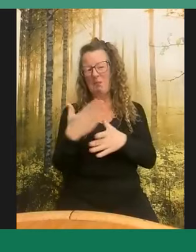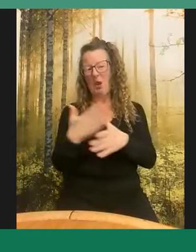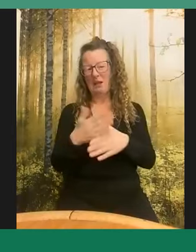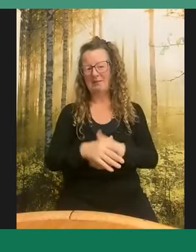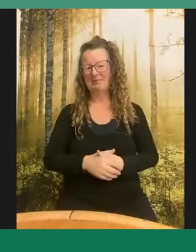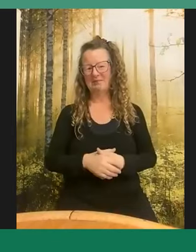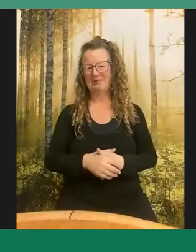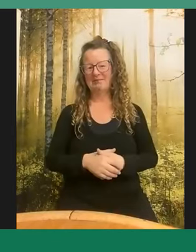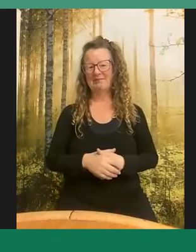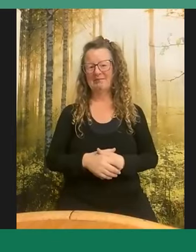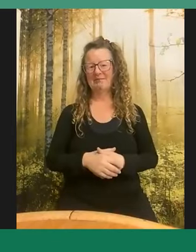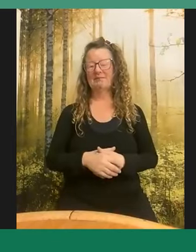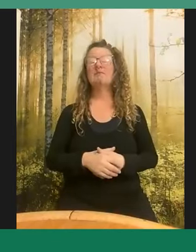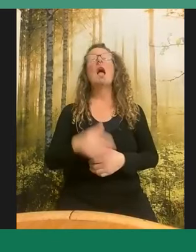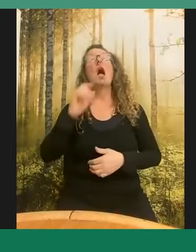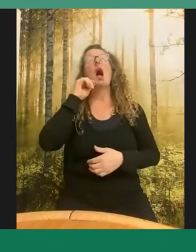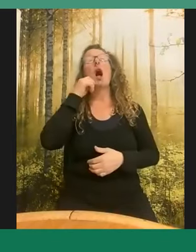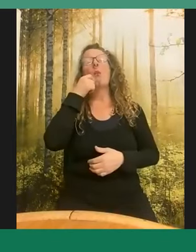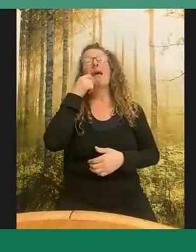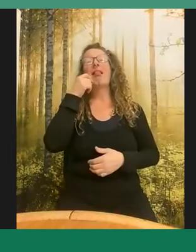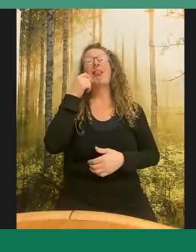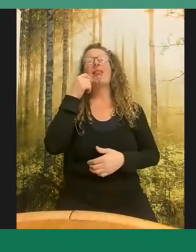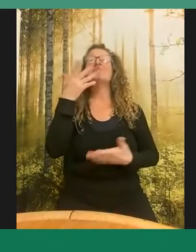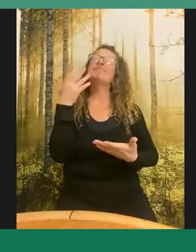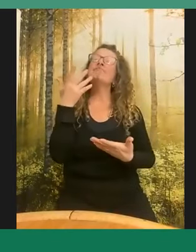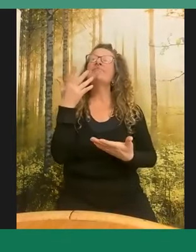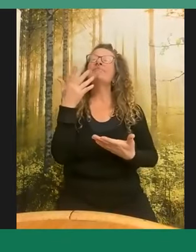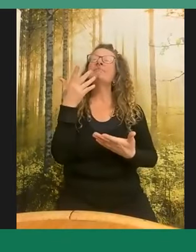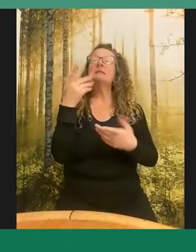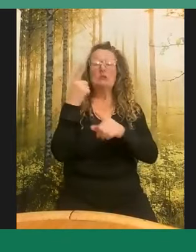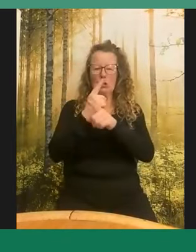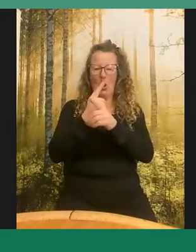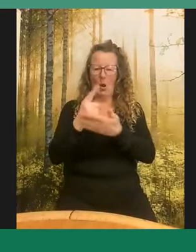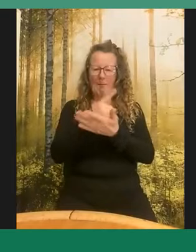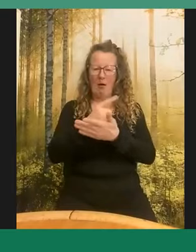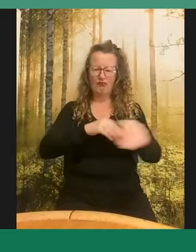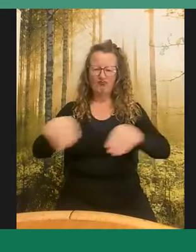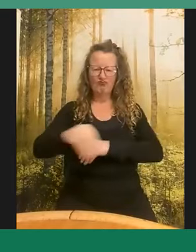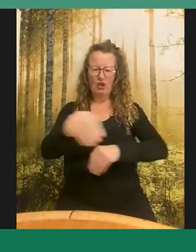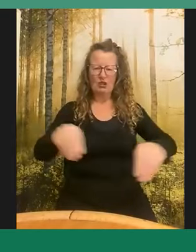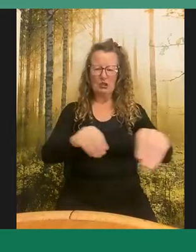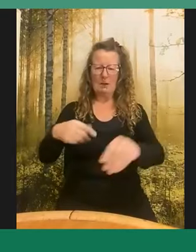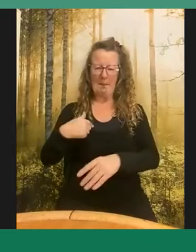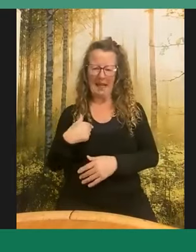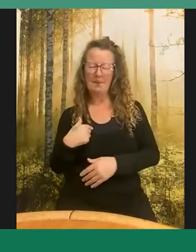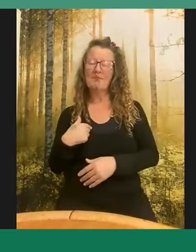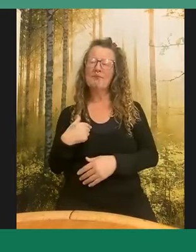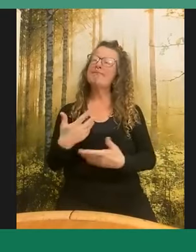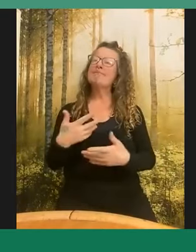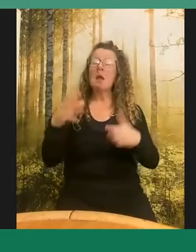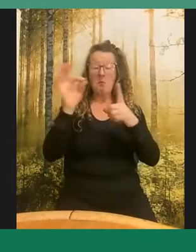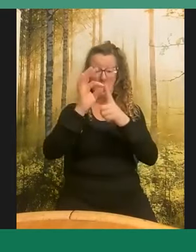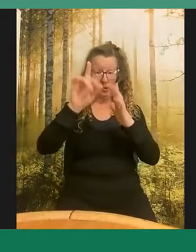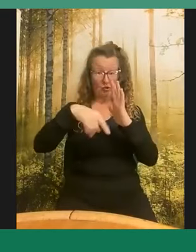I'm just going to share a little bit about Rashmi. So Rashmi is really a project that